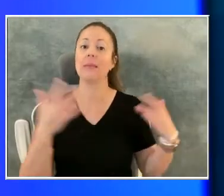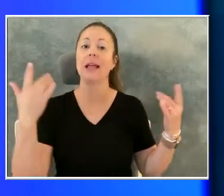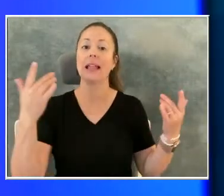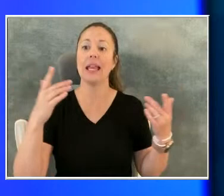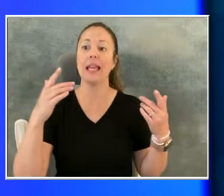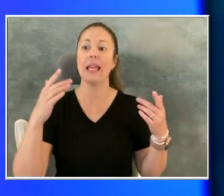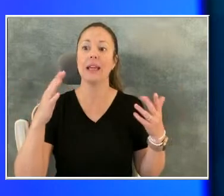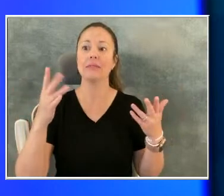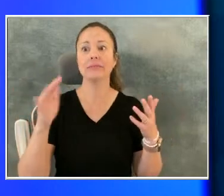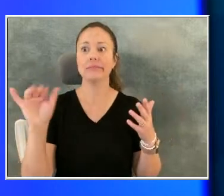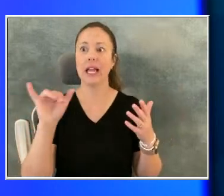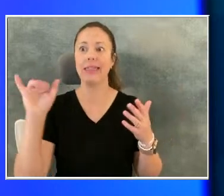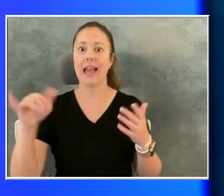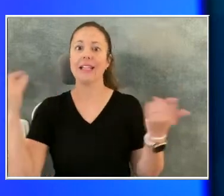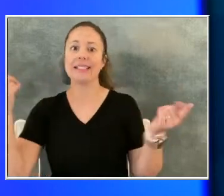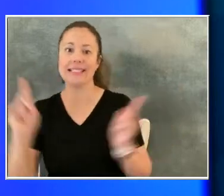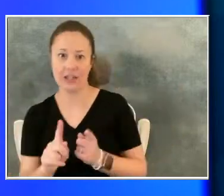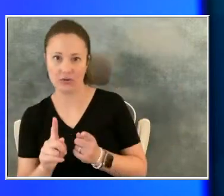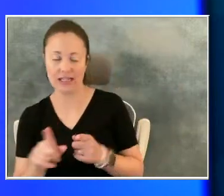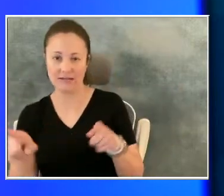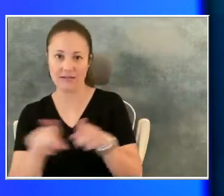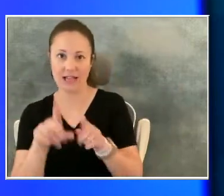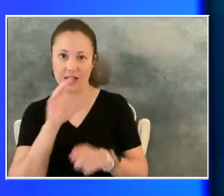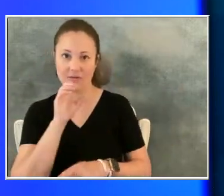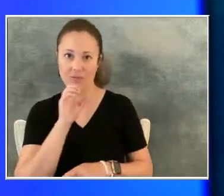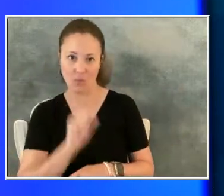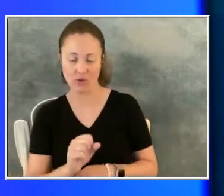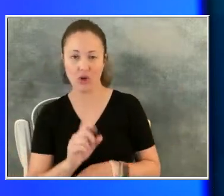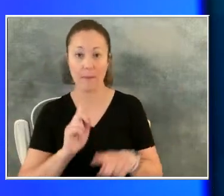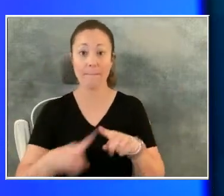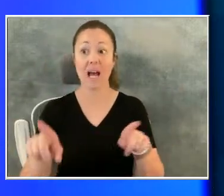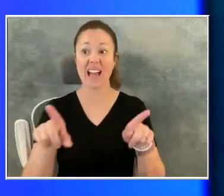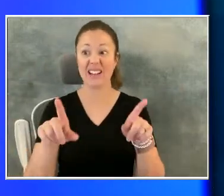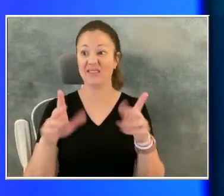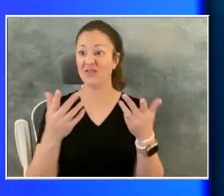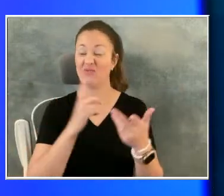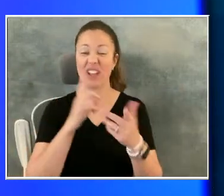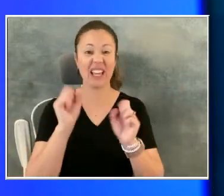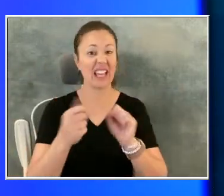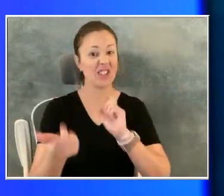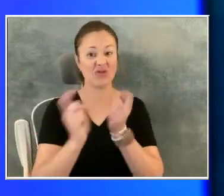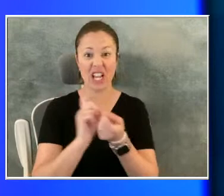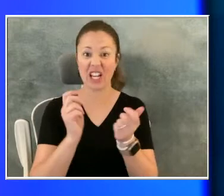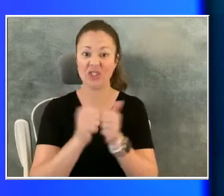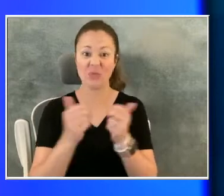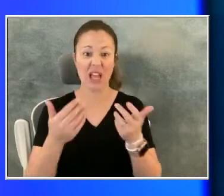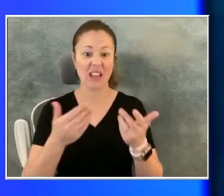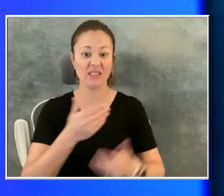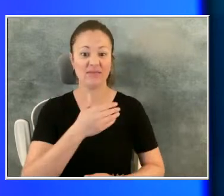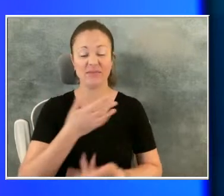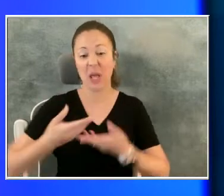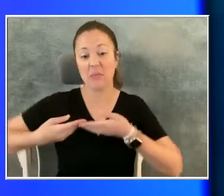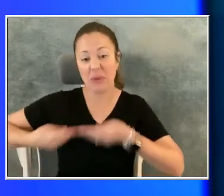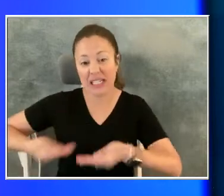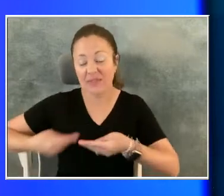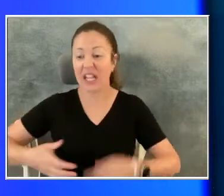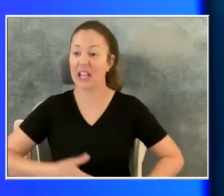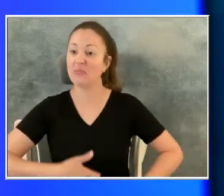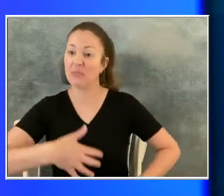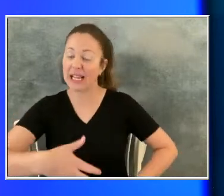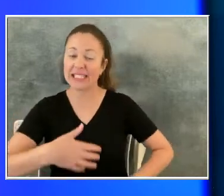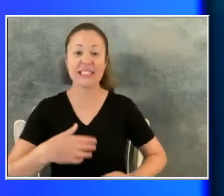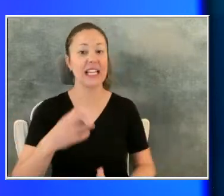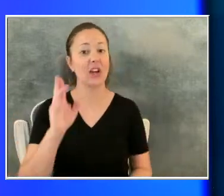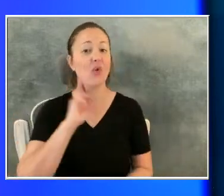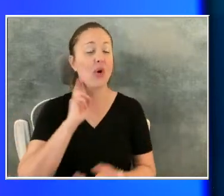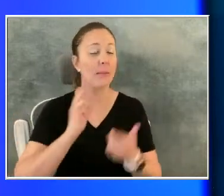older, but breast density can also increase with weight loss, with pregnancy or breastfeeding, with hormone replacement therapy. So do not